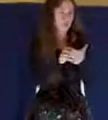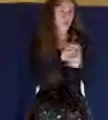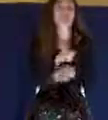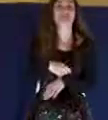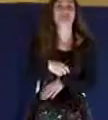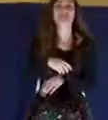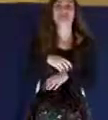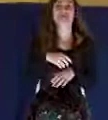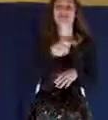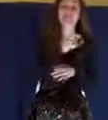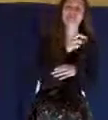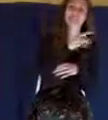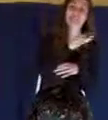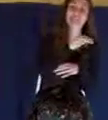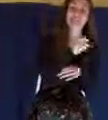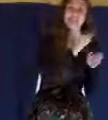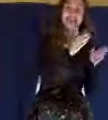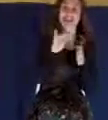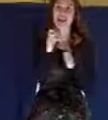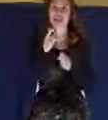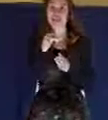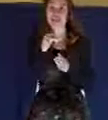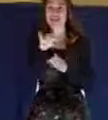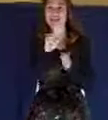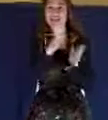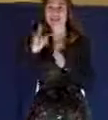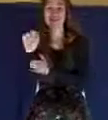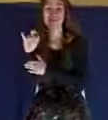Genesis, Exodus, Leviticus, Ruth.